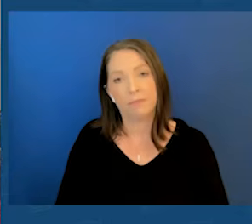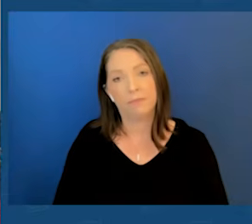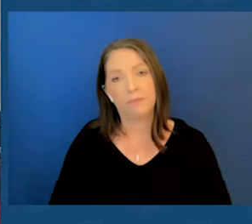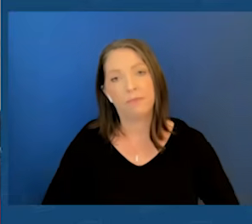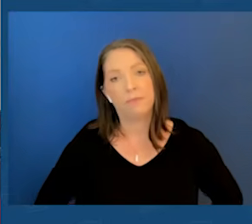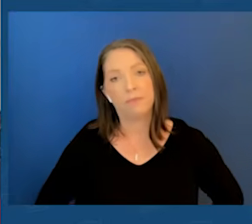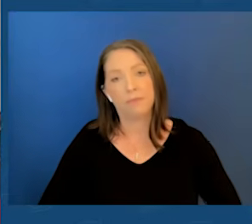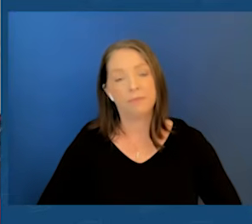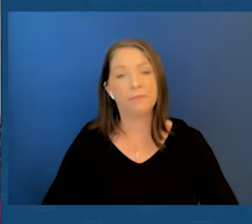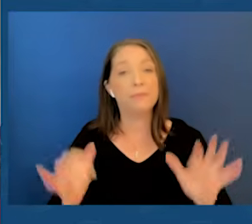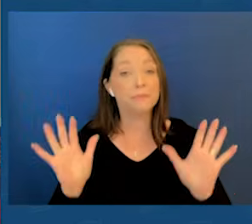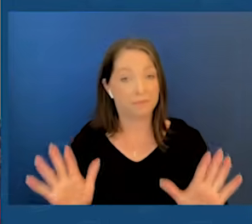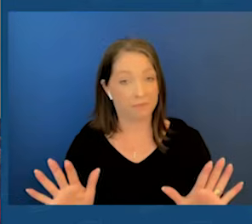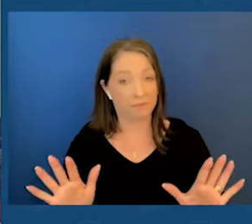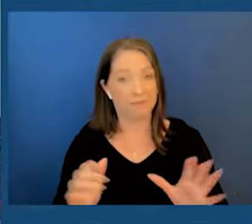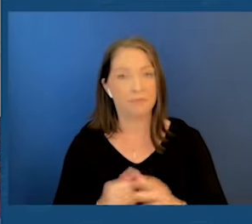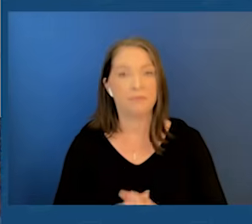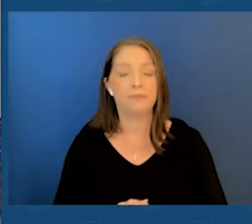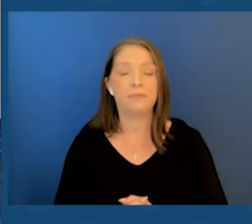Now,